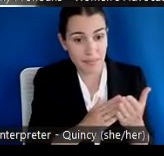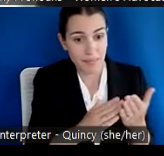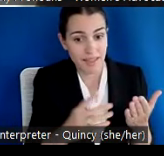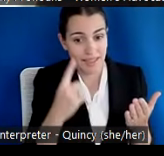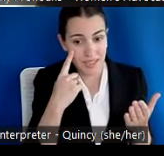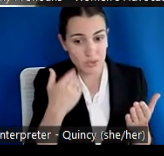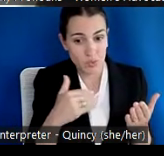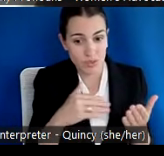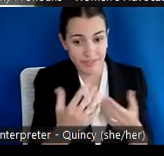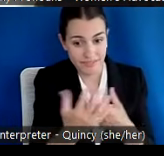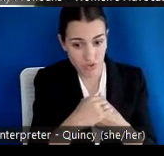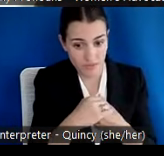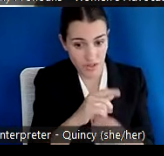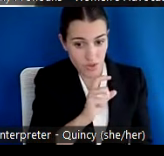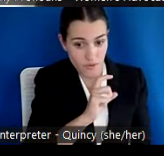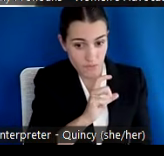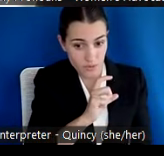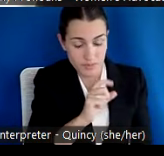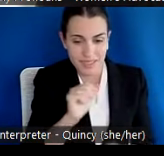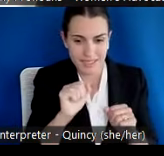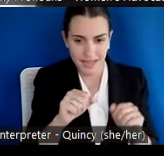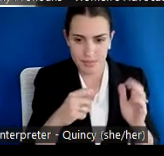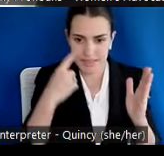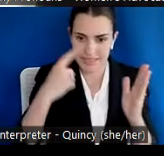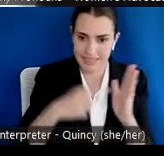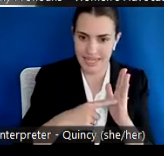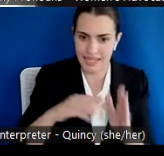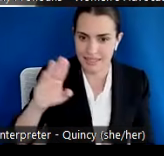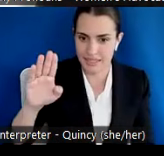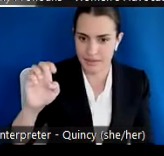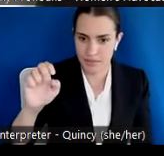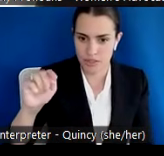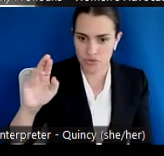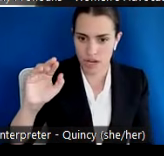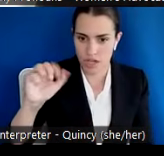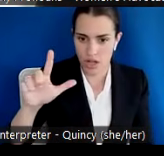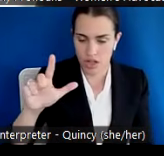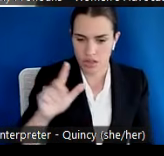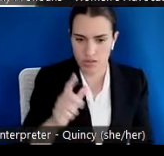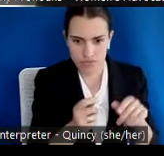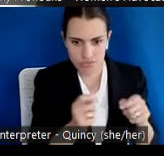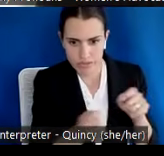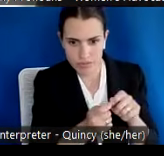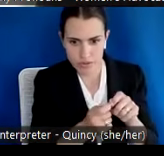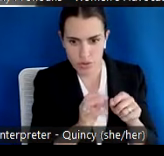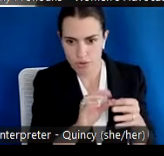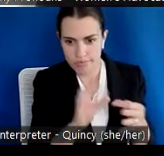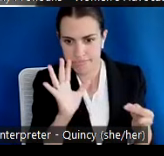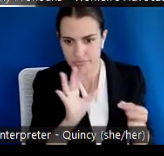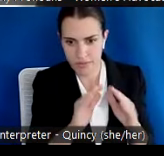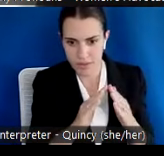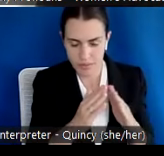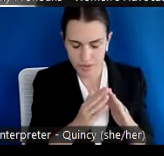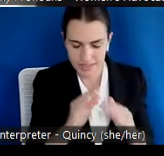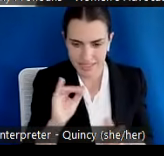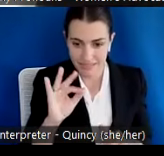law enforcement can be viewed as betrayal or lead to retribution or a loss of community ties if they were to do that. So